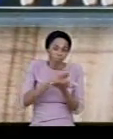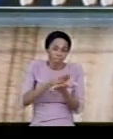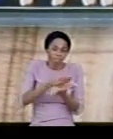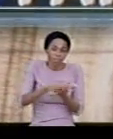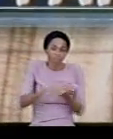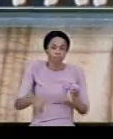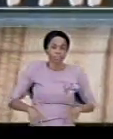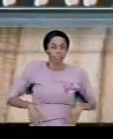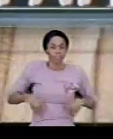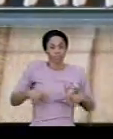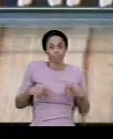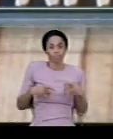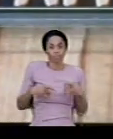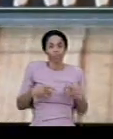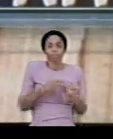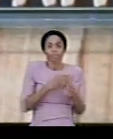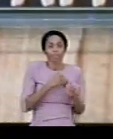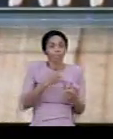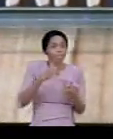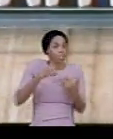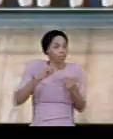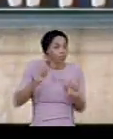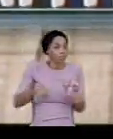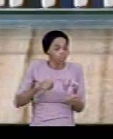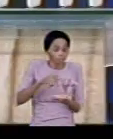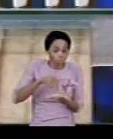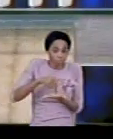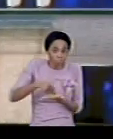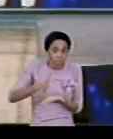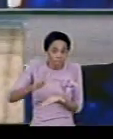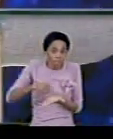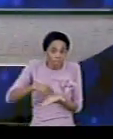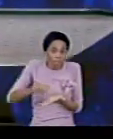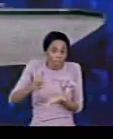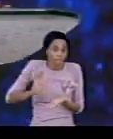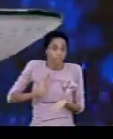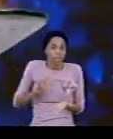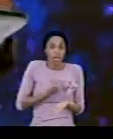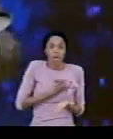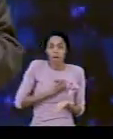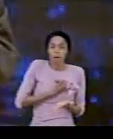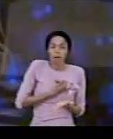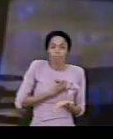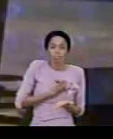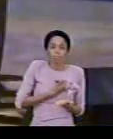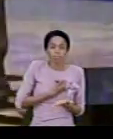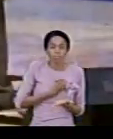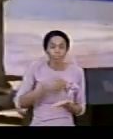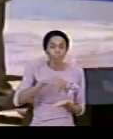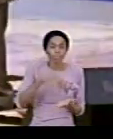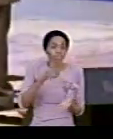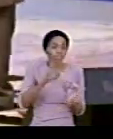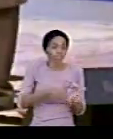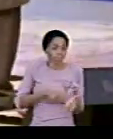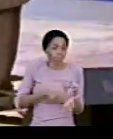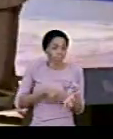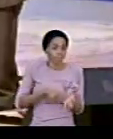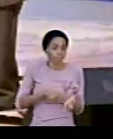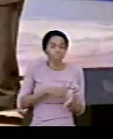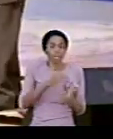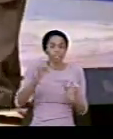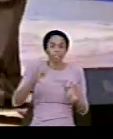could pay a penalty, and he could be sacrificed for our sins. And now